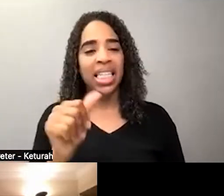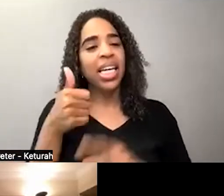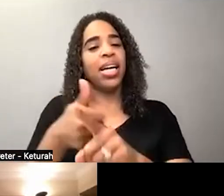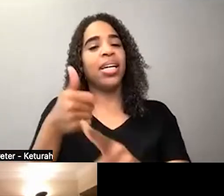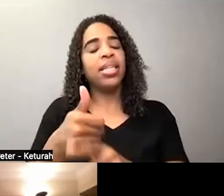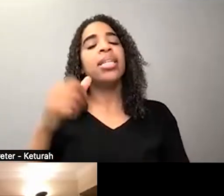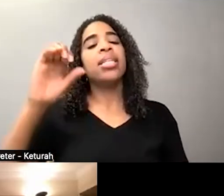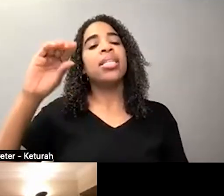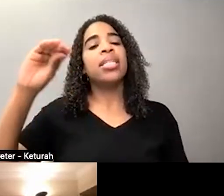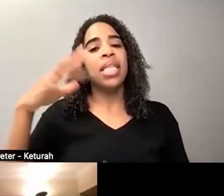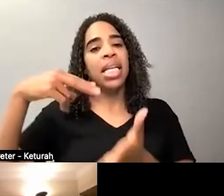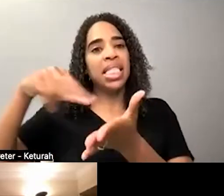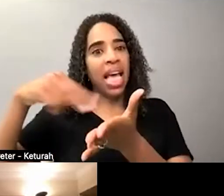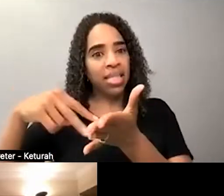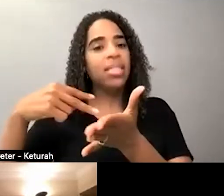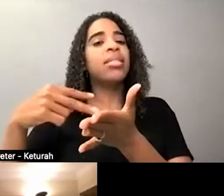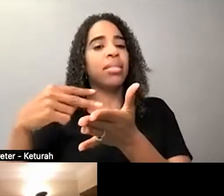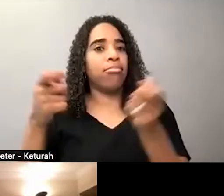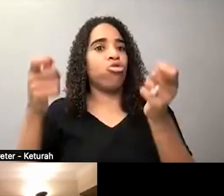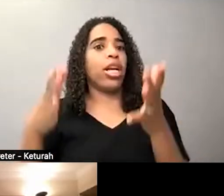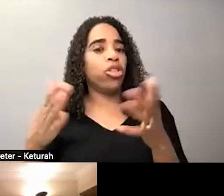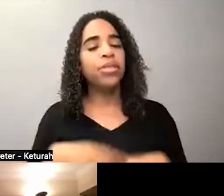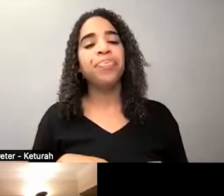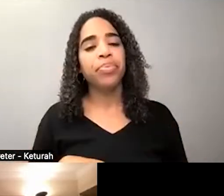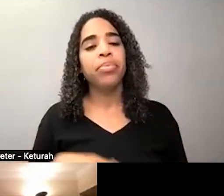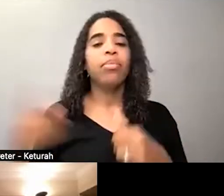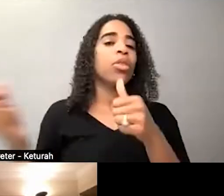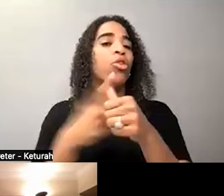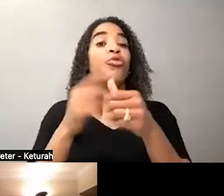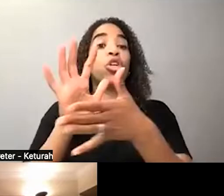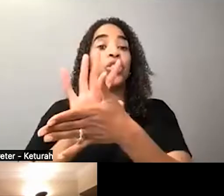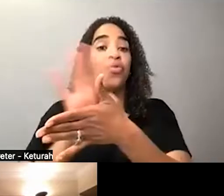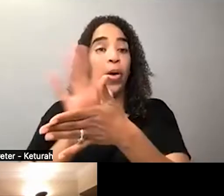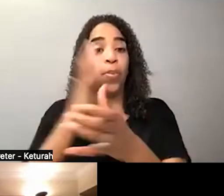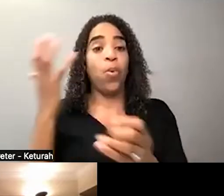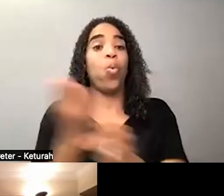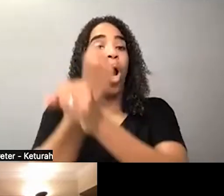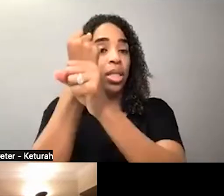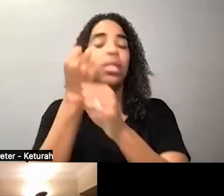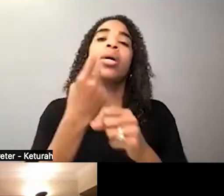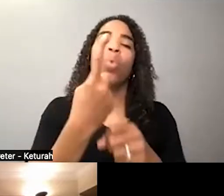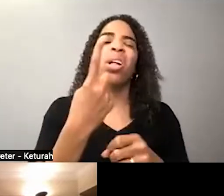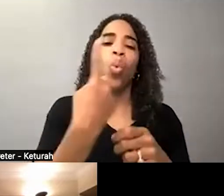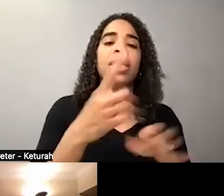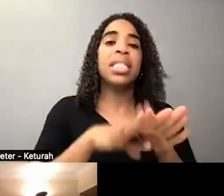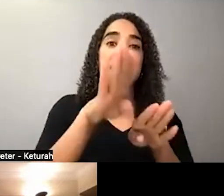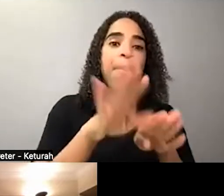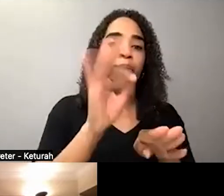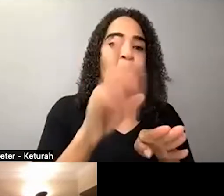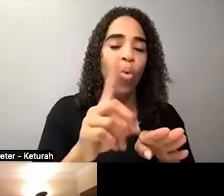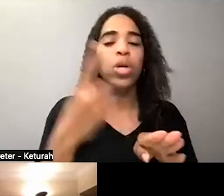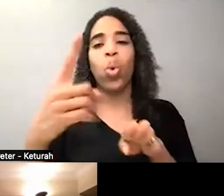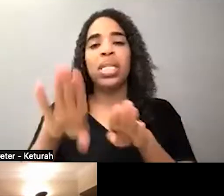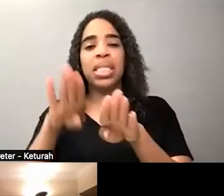IDFA supported documentary film director. Her first feature-length documentary, One Step Forward, One Step Back, about a family's dream to live